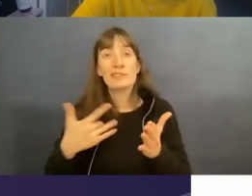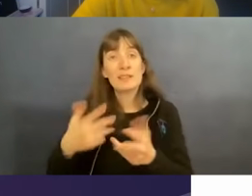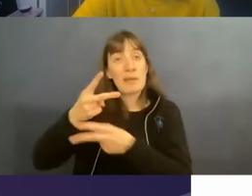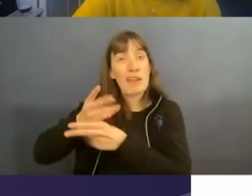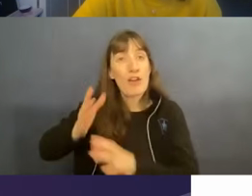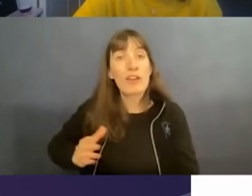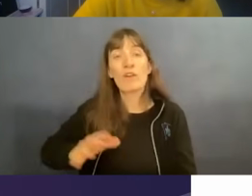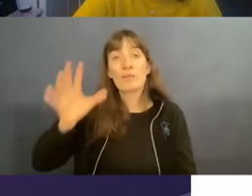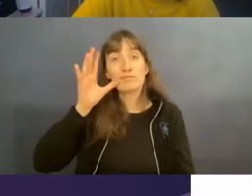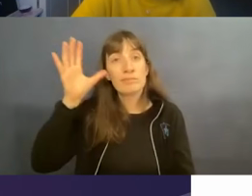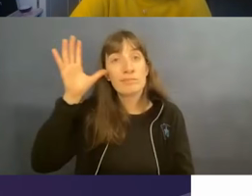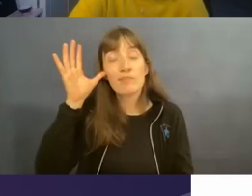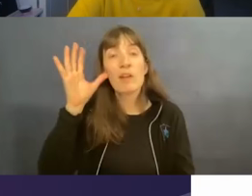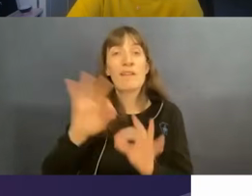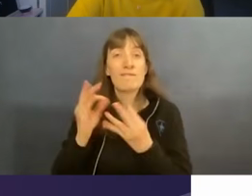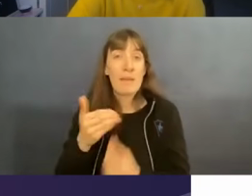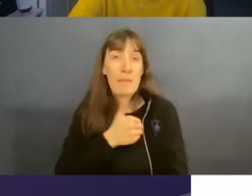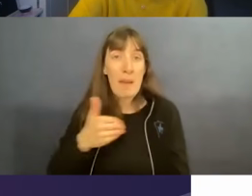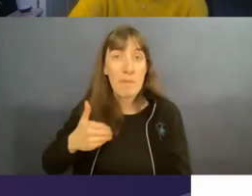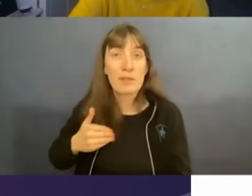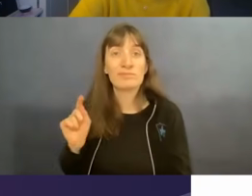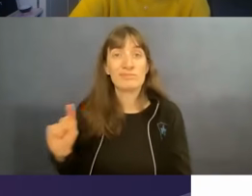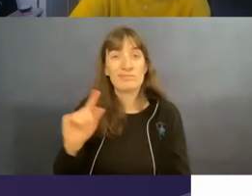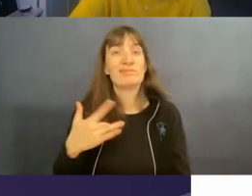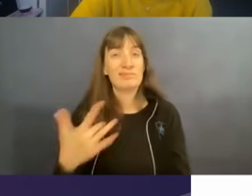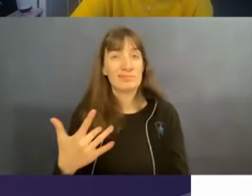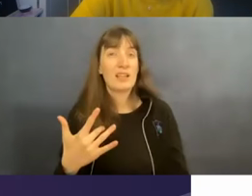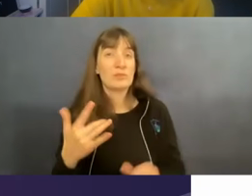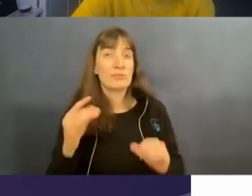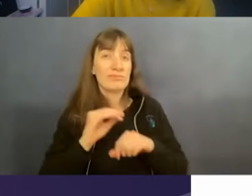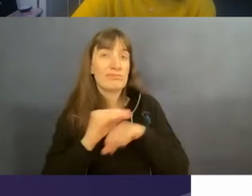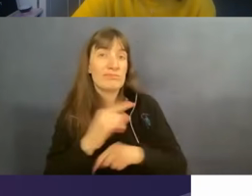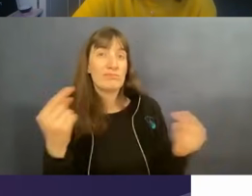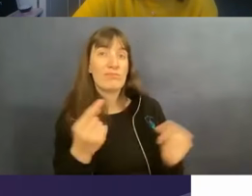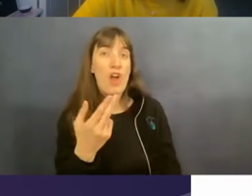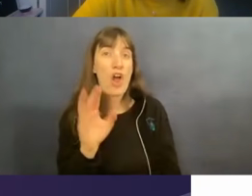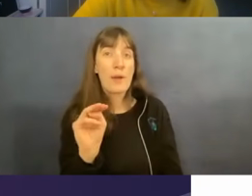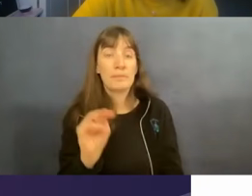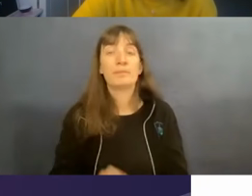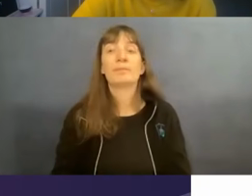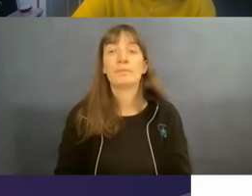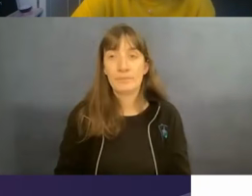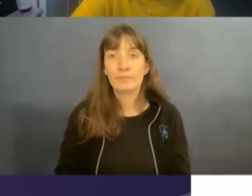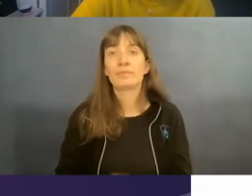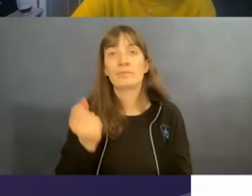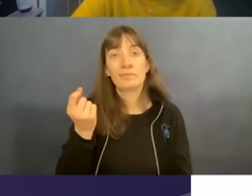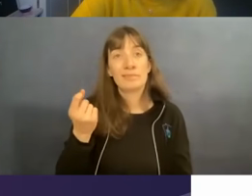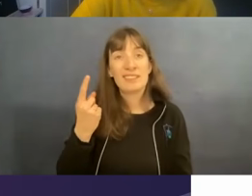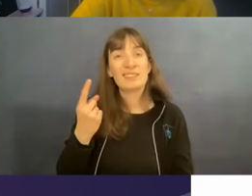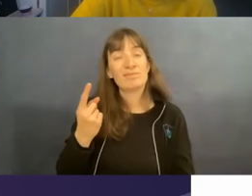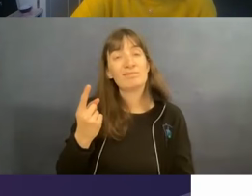family member who is causing this harm. And it's not, there is a heavy emphasis on physical